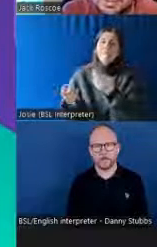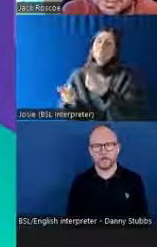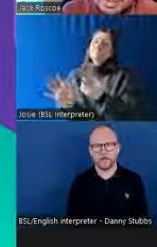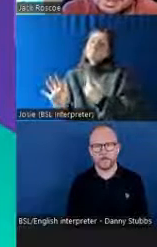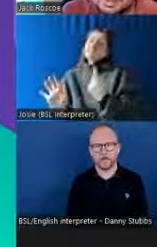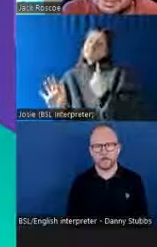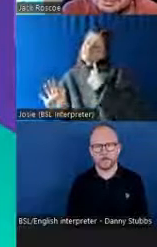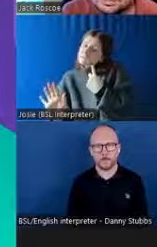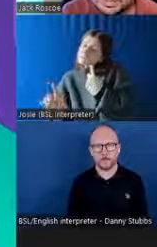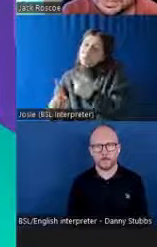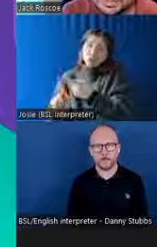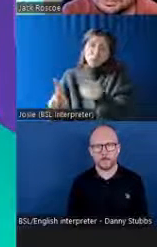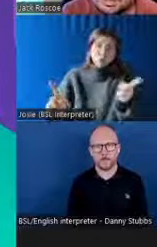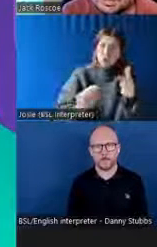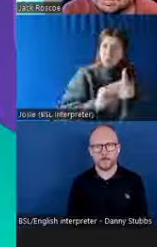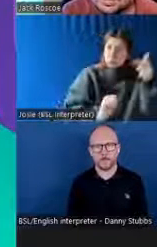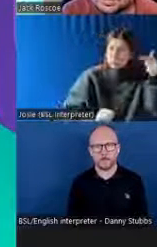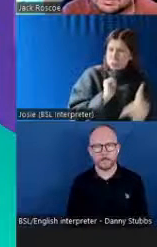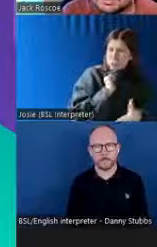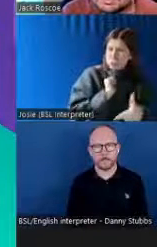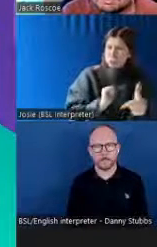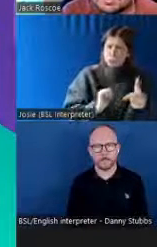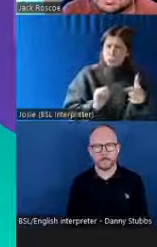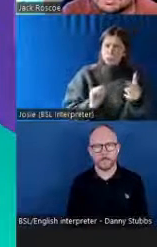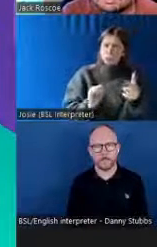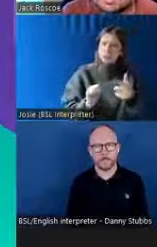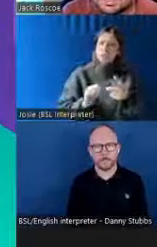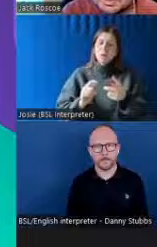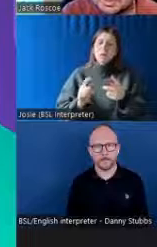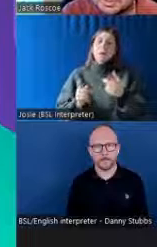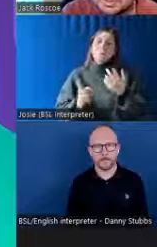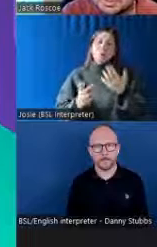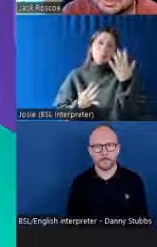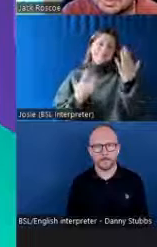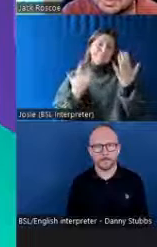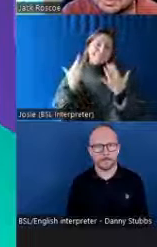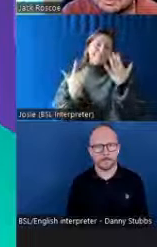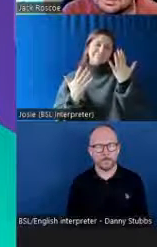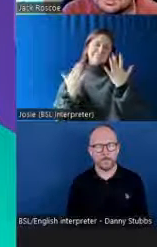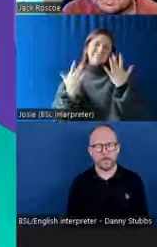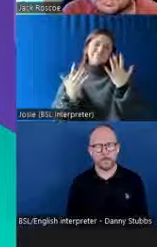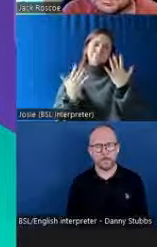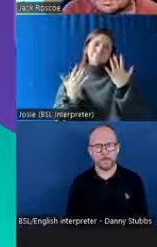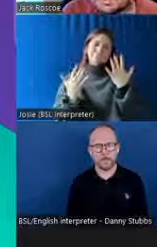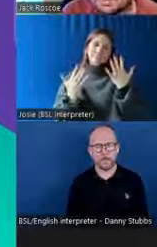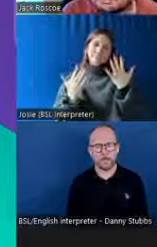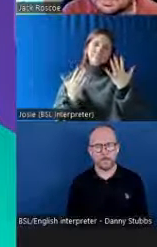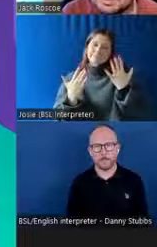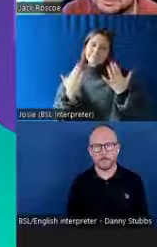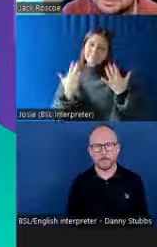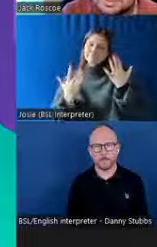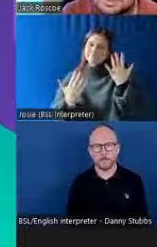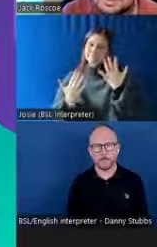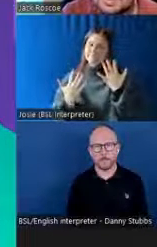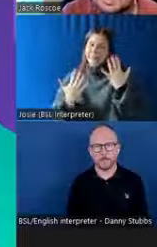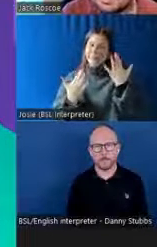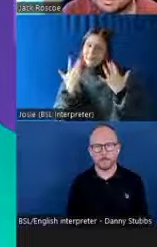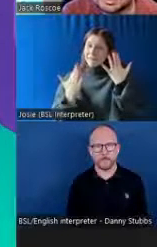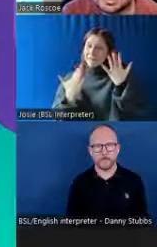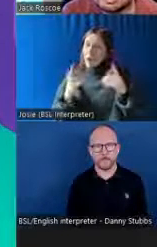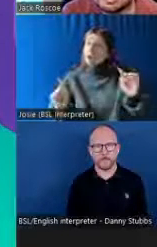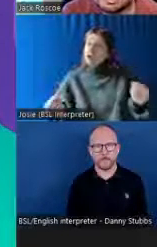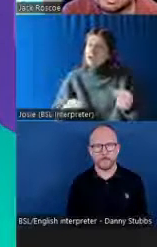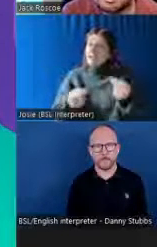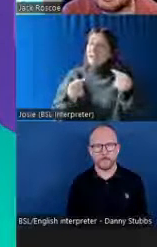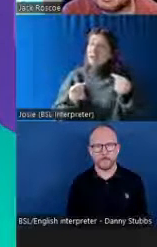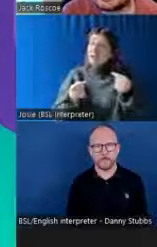out. So think about that in relation to which challenges you might run into and decide